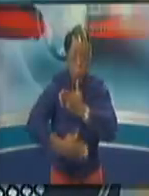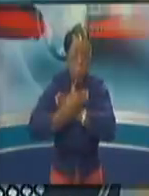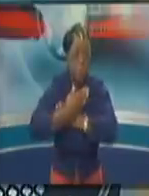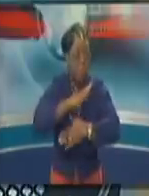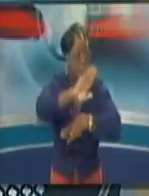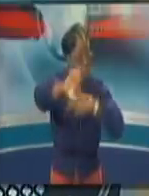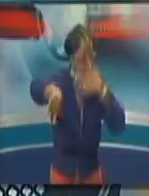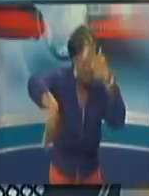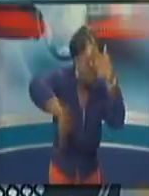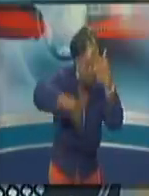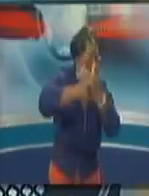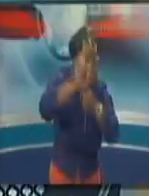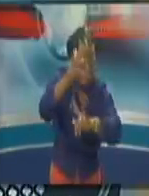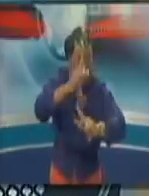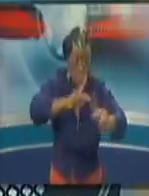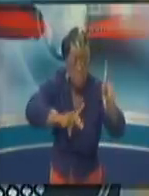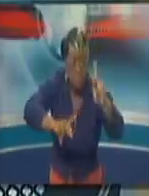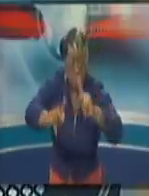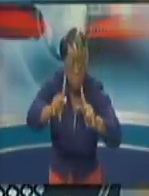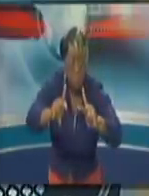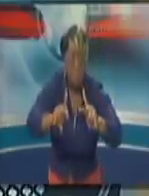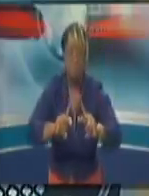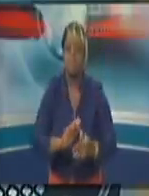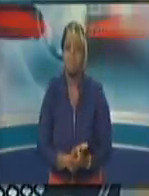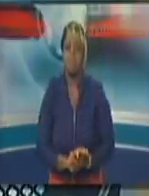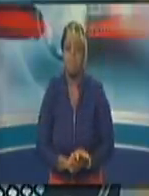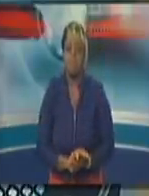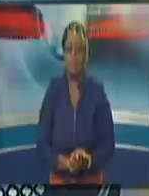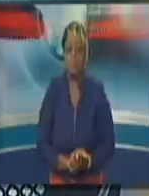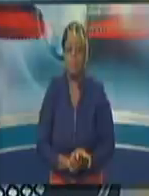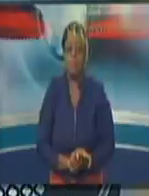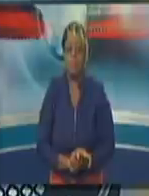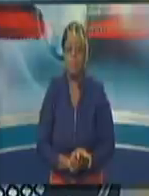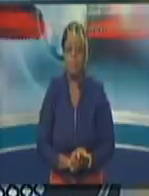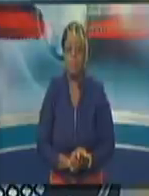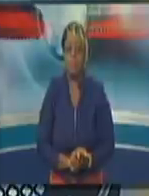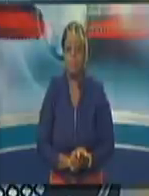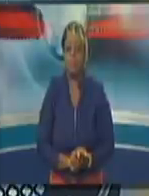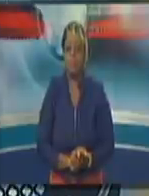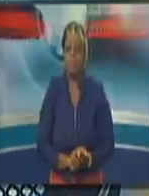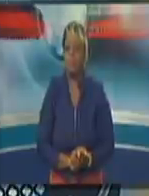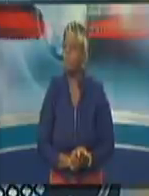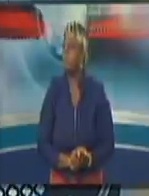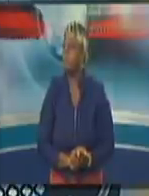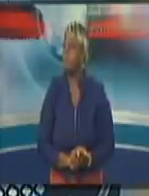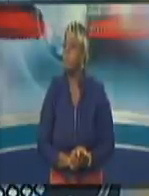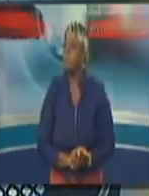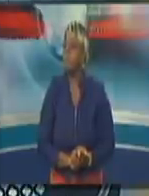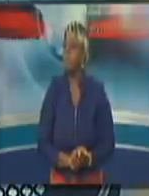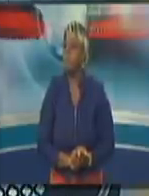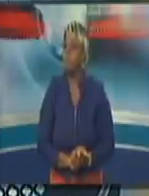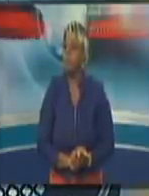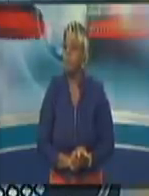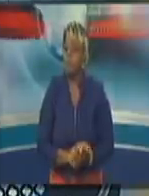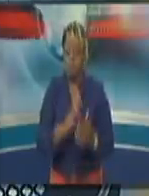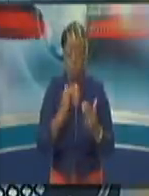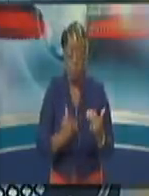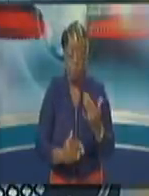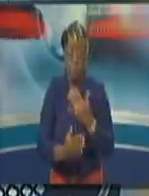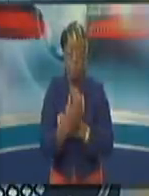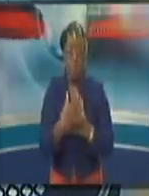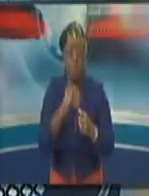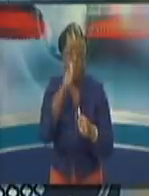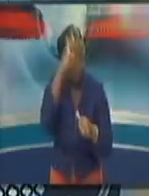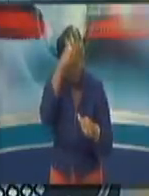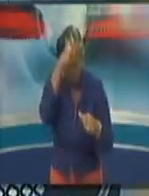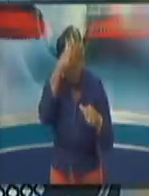Medical Officer, members of the press, and of course, our listening public across Trinidad and Tobago. This morning, I want to